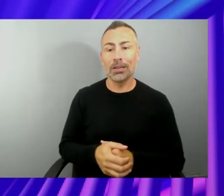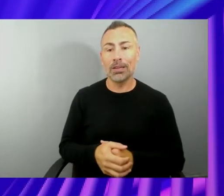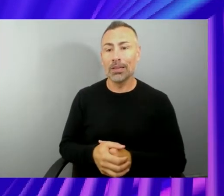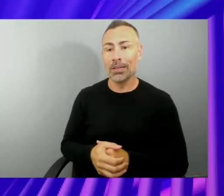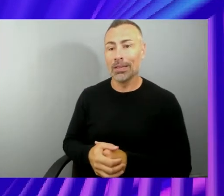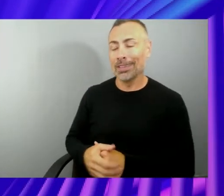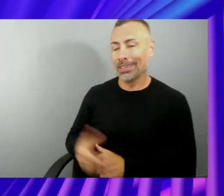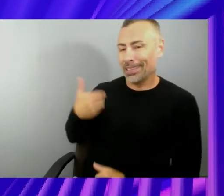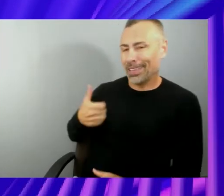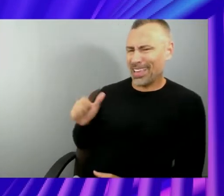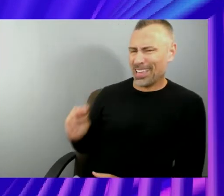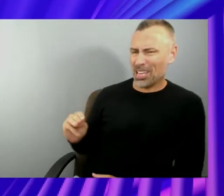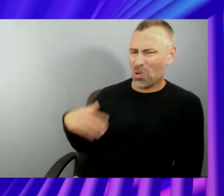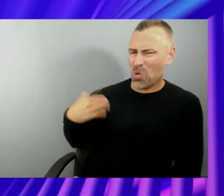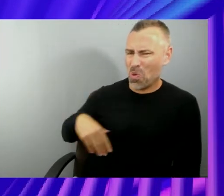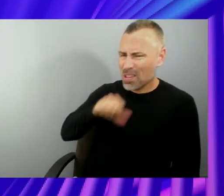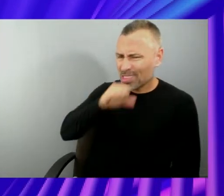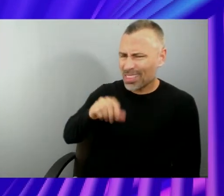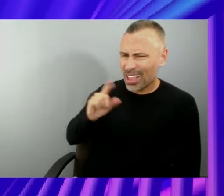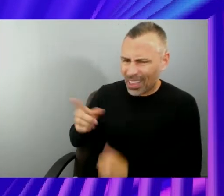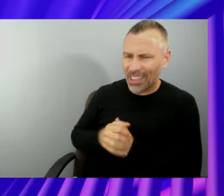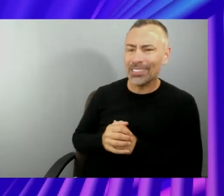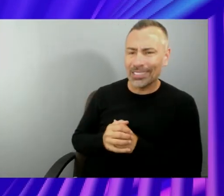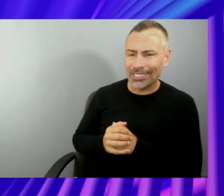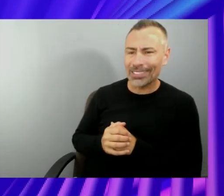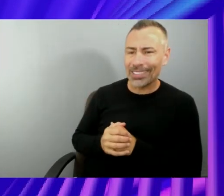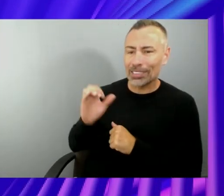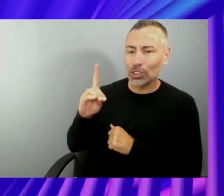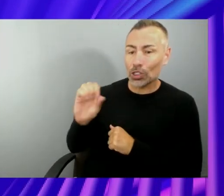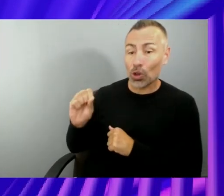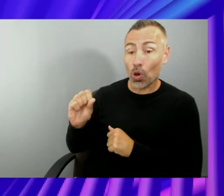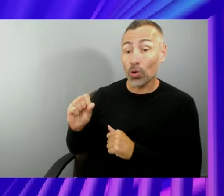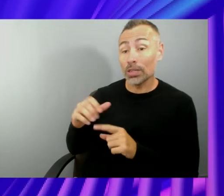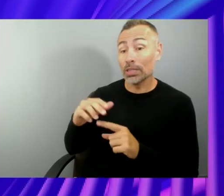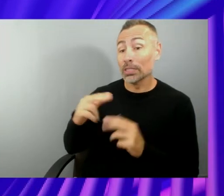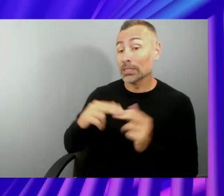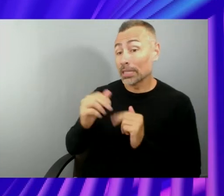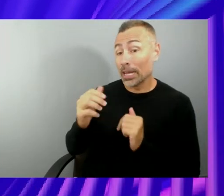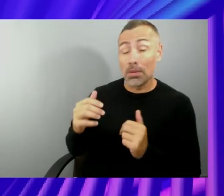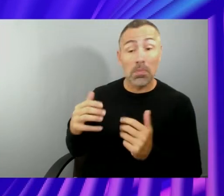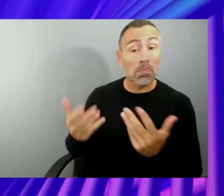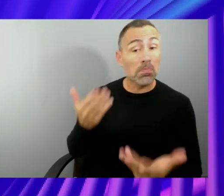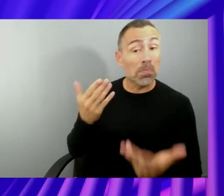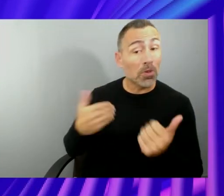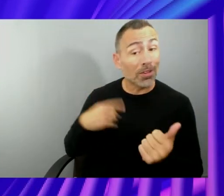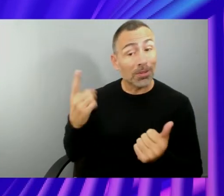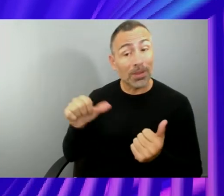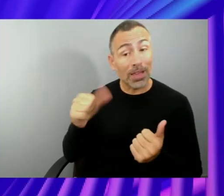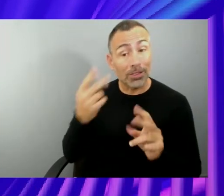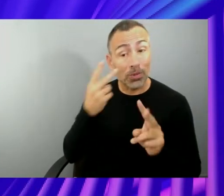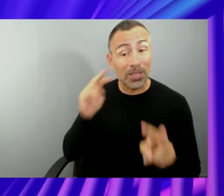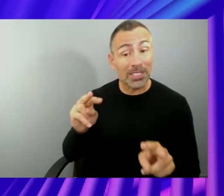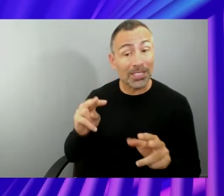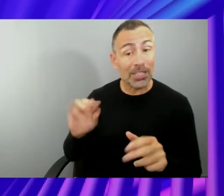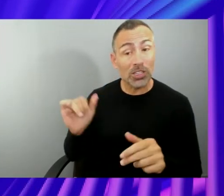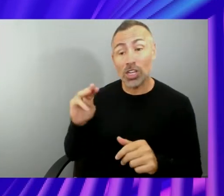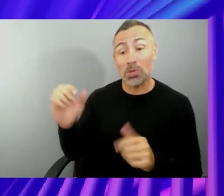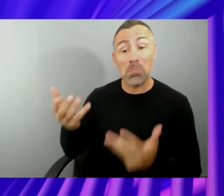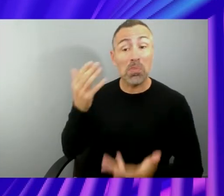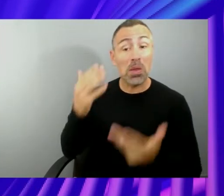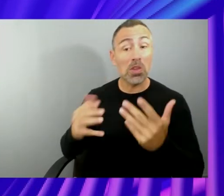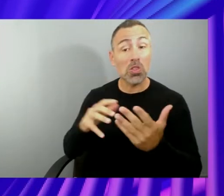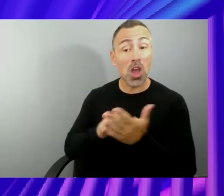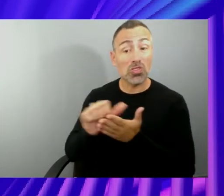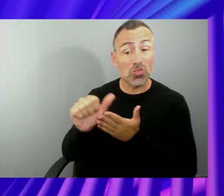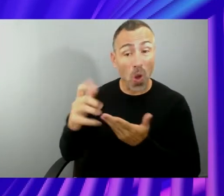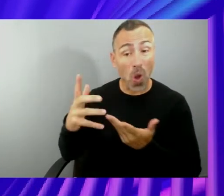side. Do you have anything else James pulled up easily? Maybe the infrastructure's code side that you can show us, the scans? I don't know